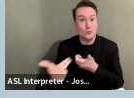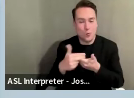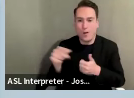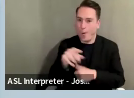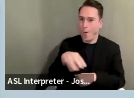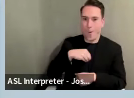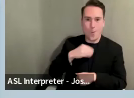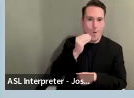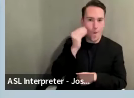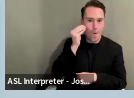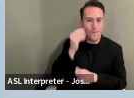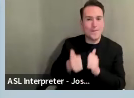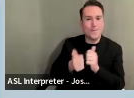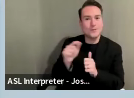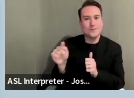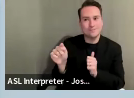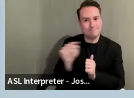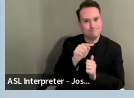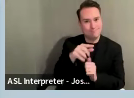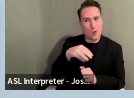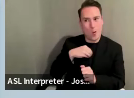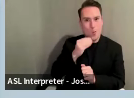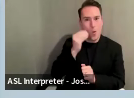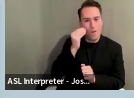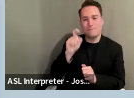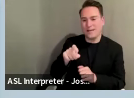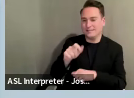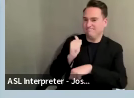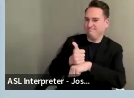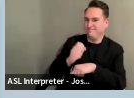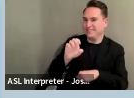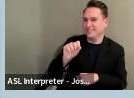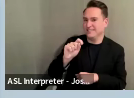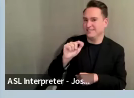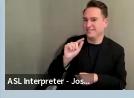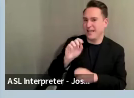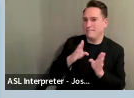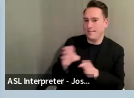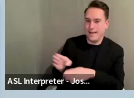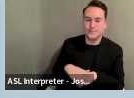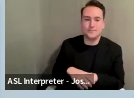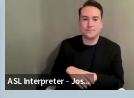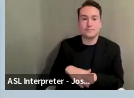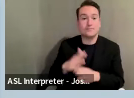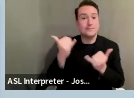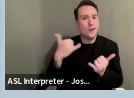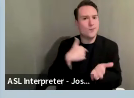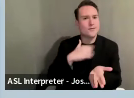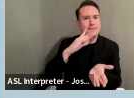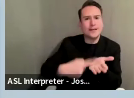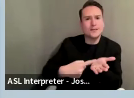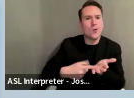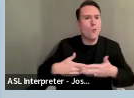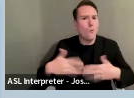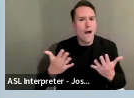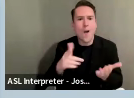and particularly homeowners need to have estate planning done. So today we're going to discuss the what, who, when, why,